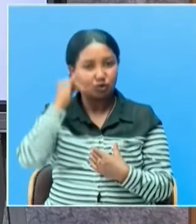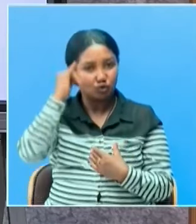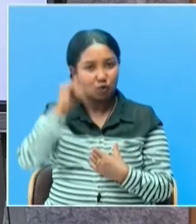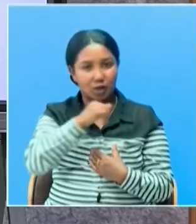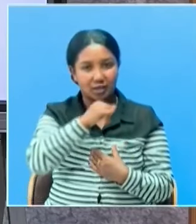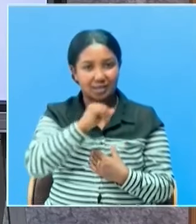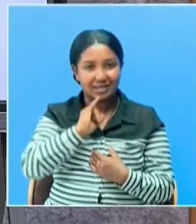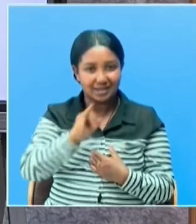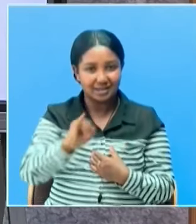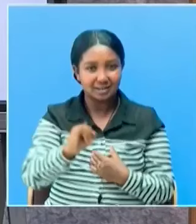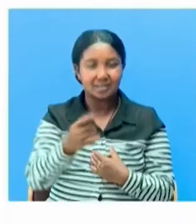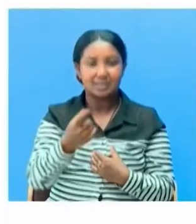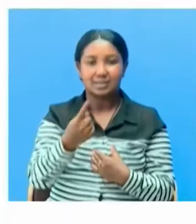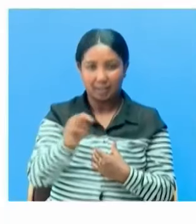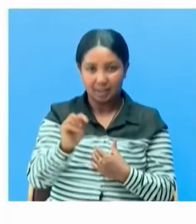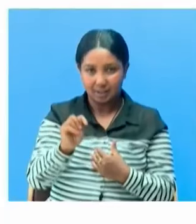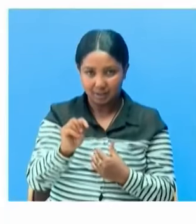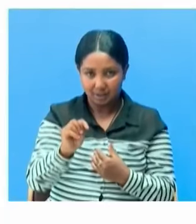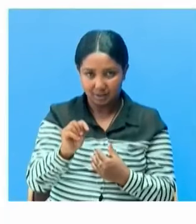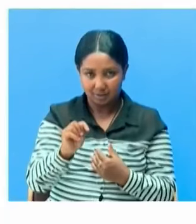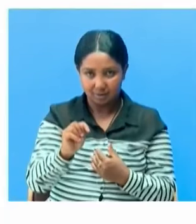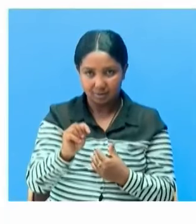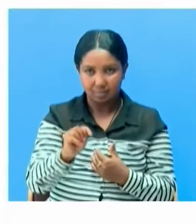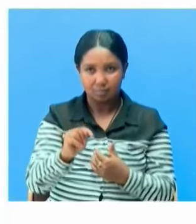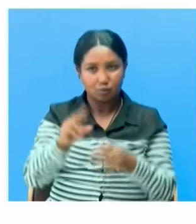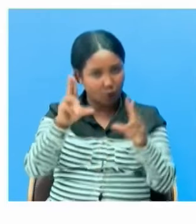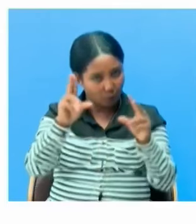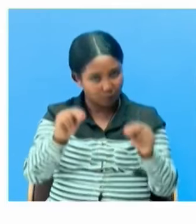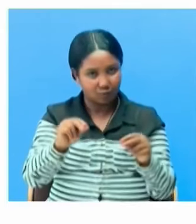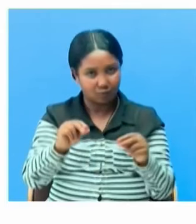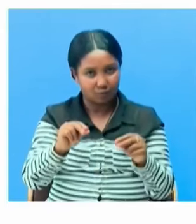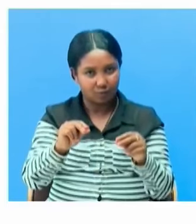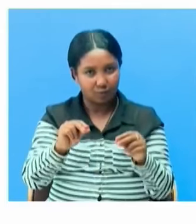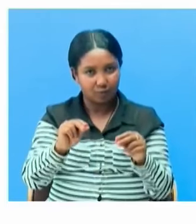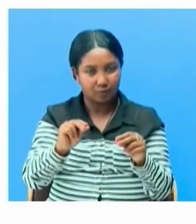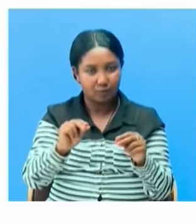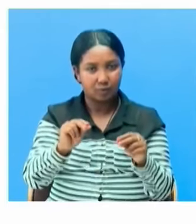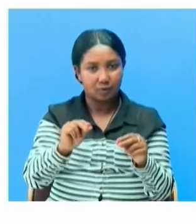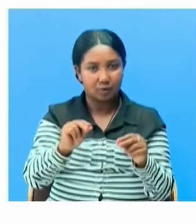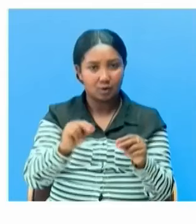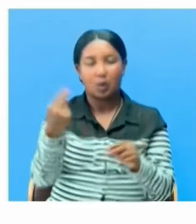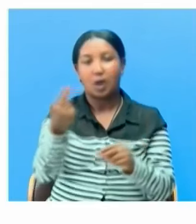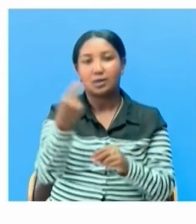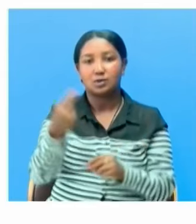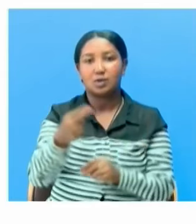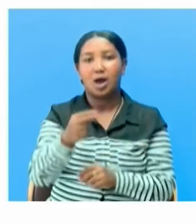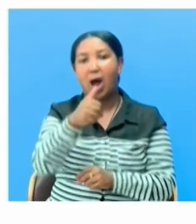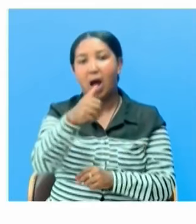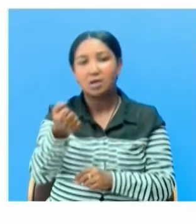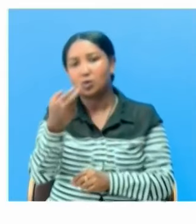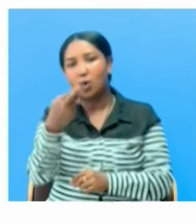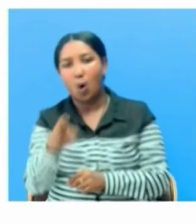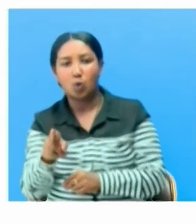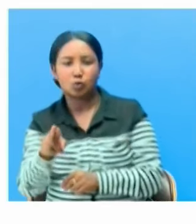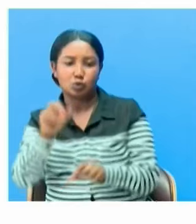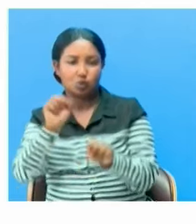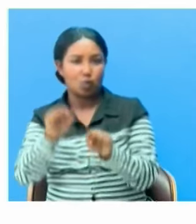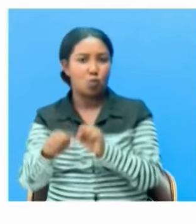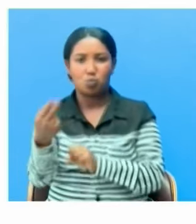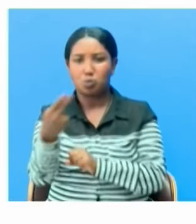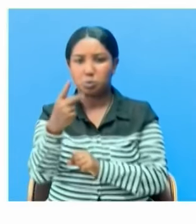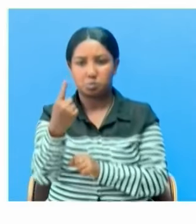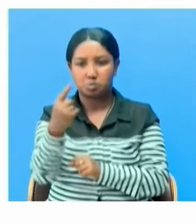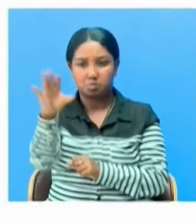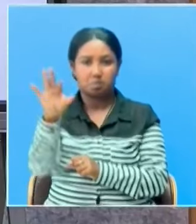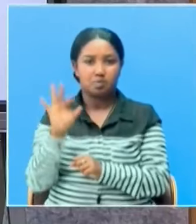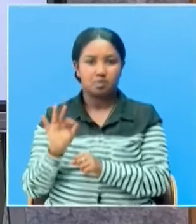is, then not. You can use as or so.